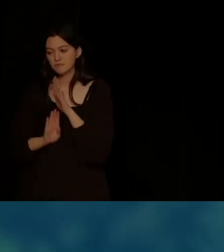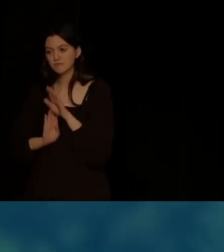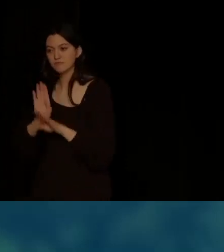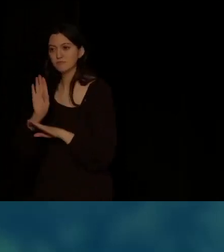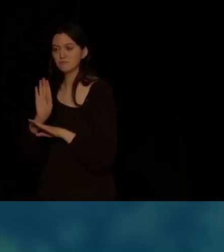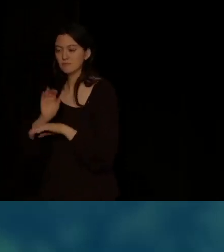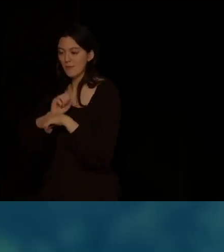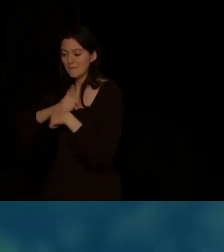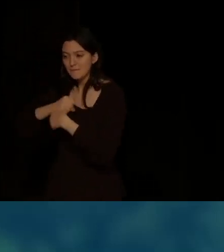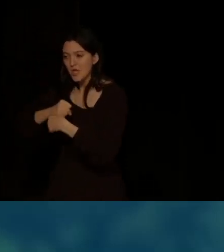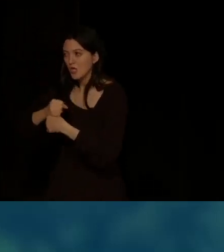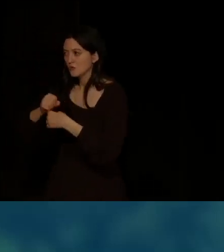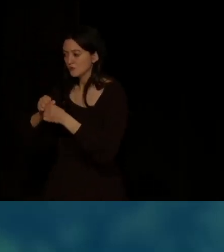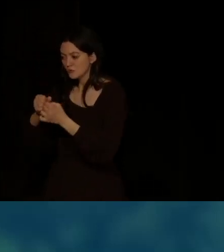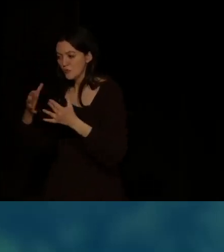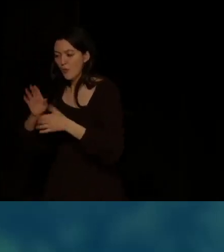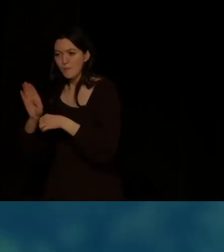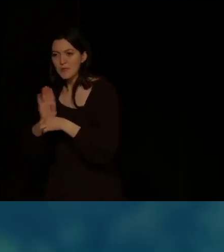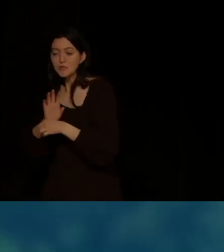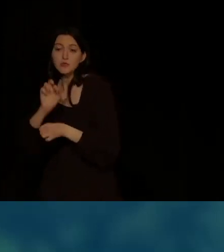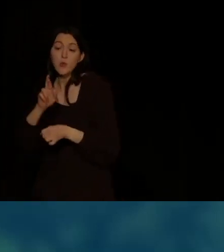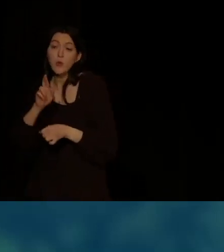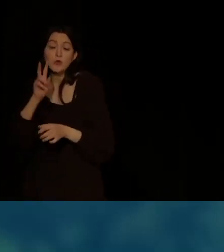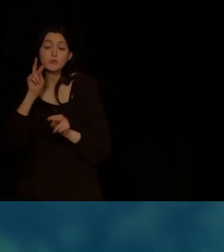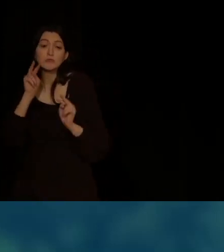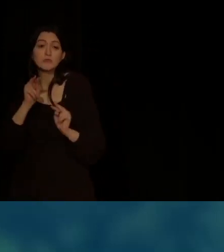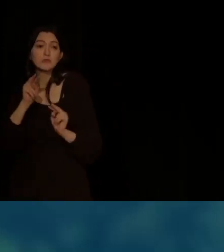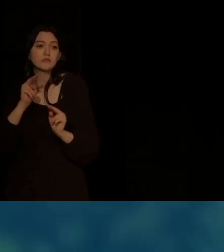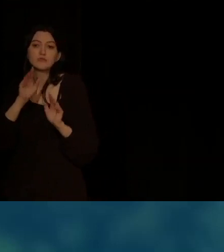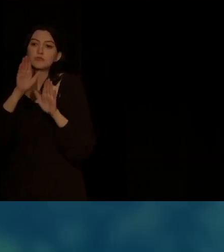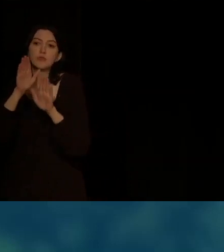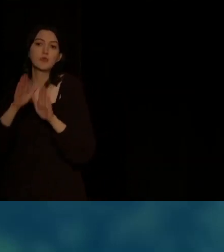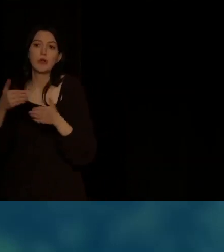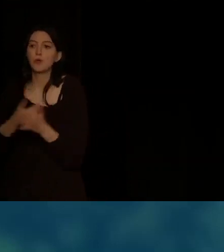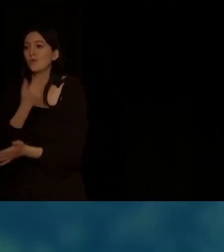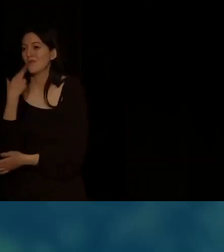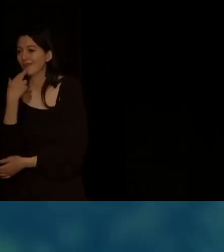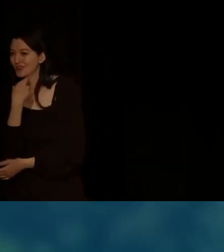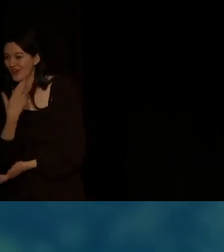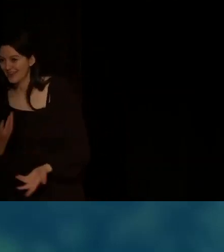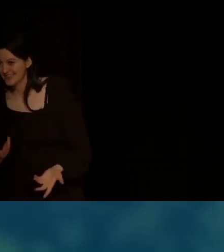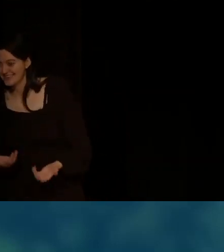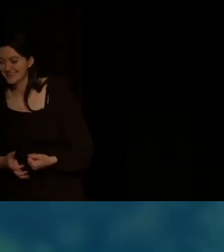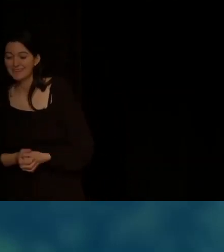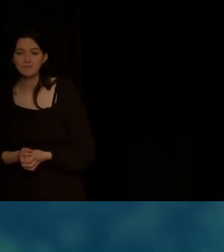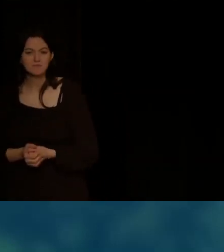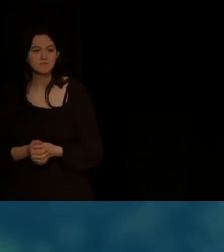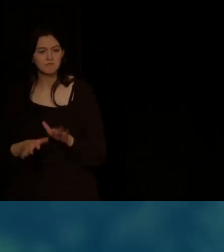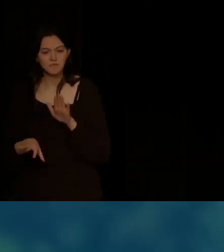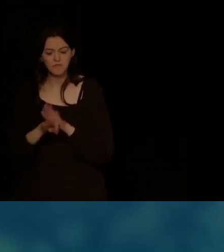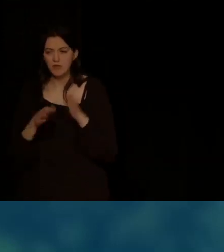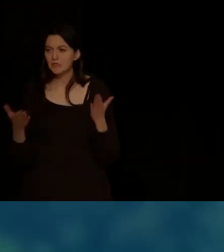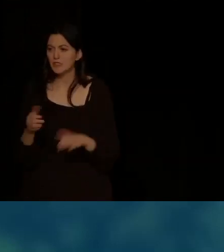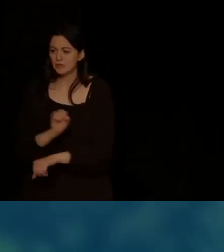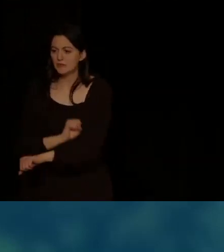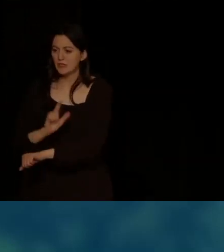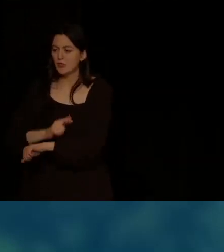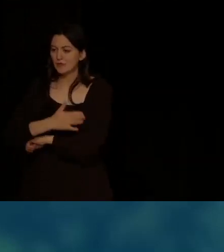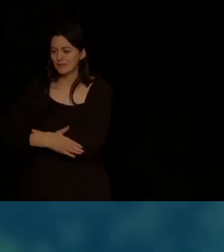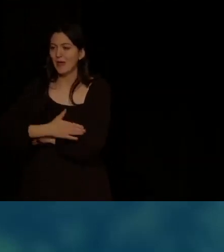build or grow a business, or just looking for a great new restaurant to try, you can find it in St. Louis